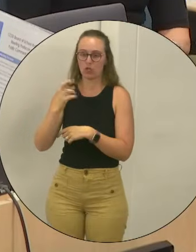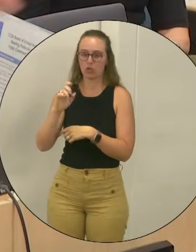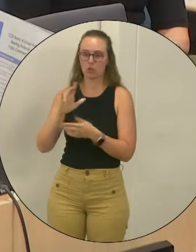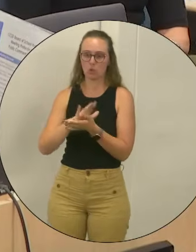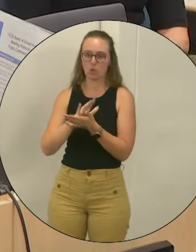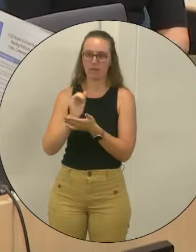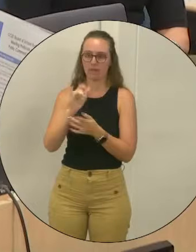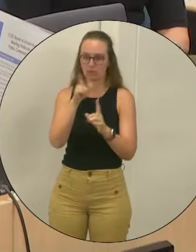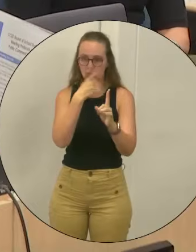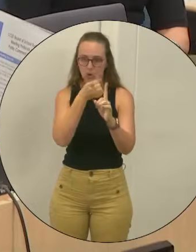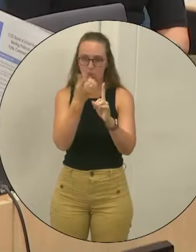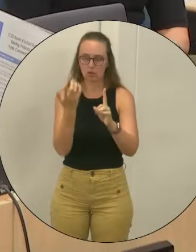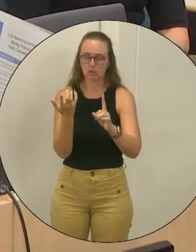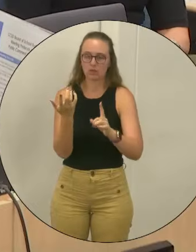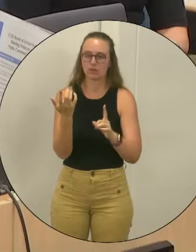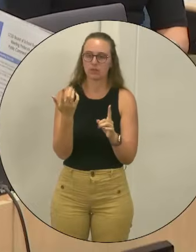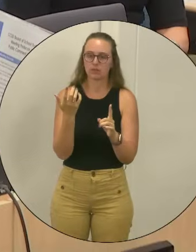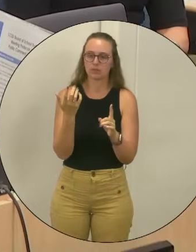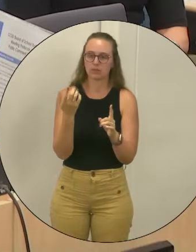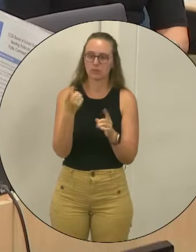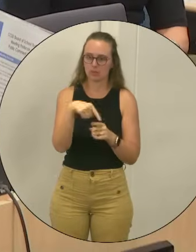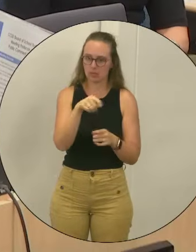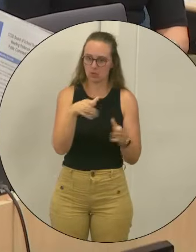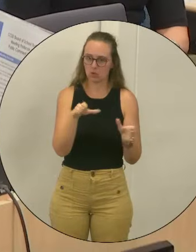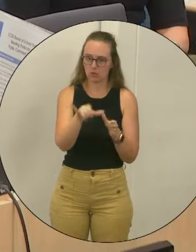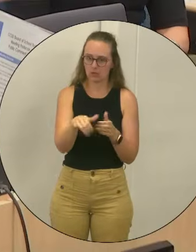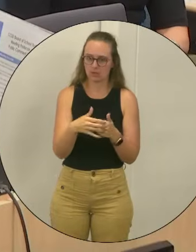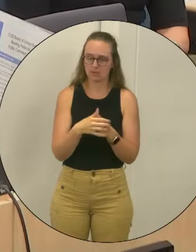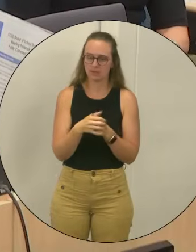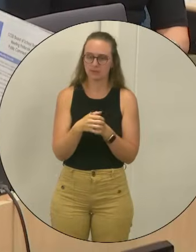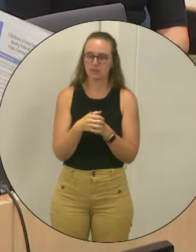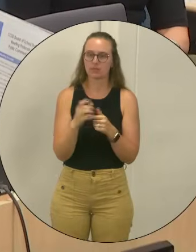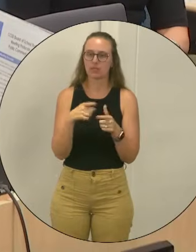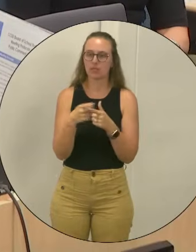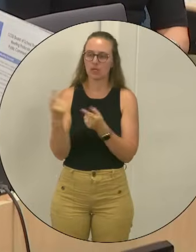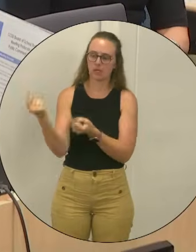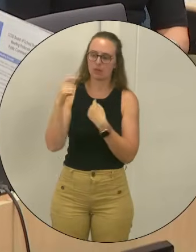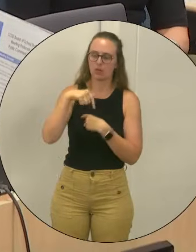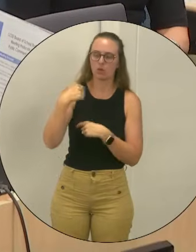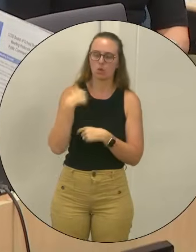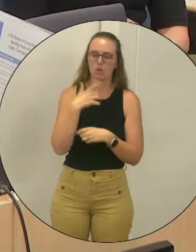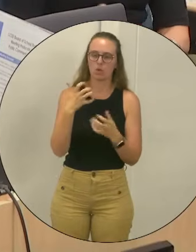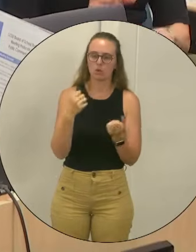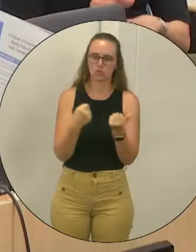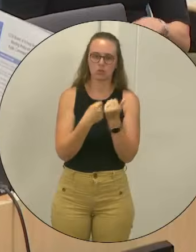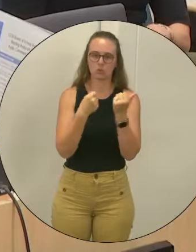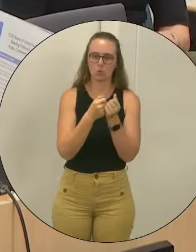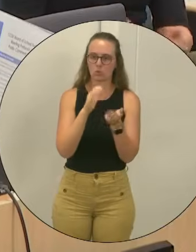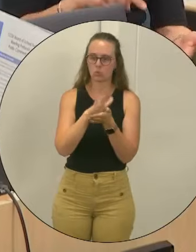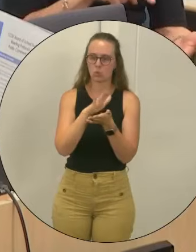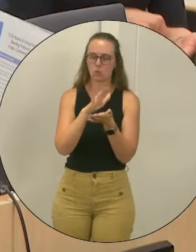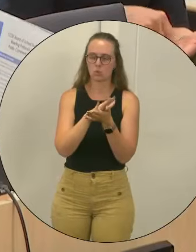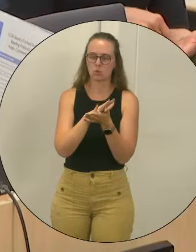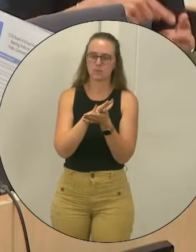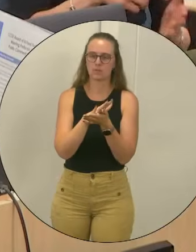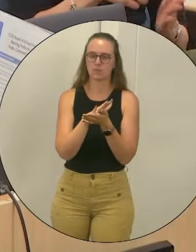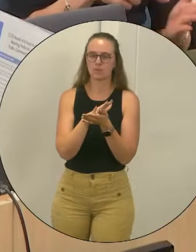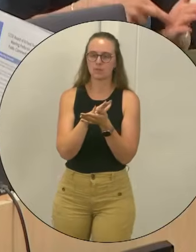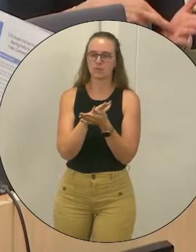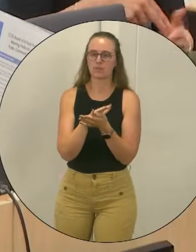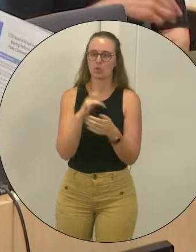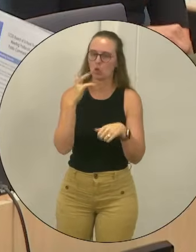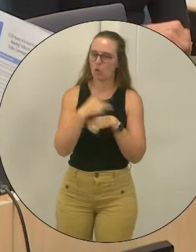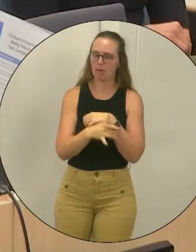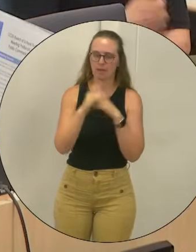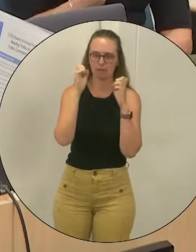their whole objective. They do that. And then come in here and say, we want to support schools,